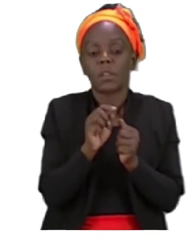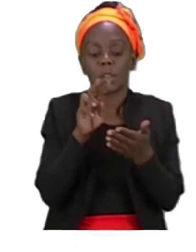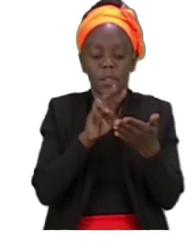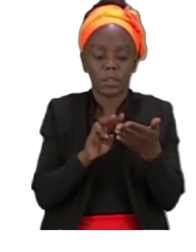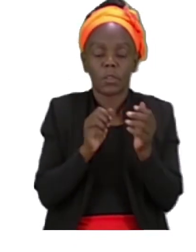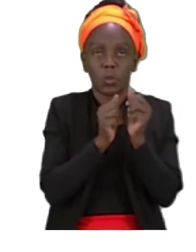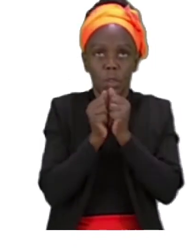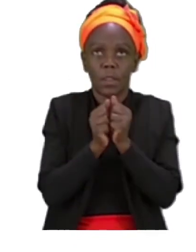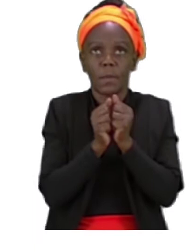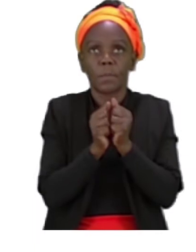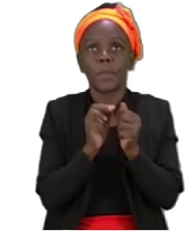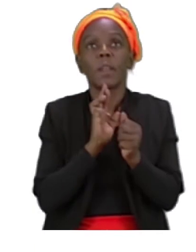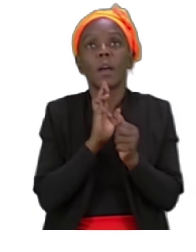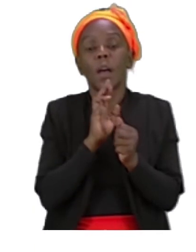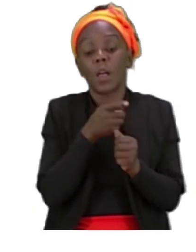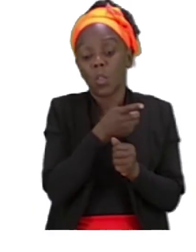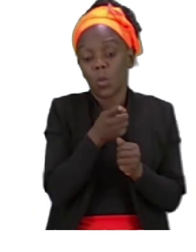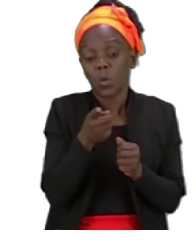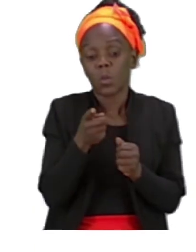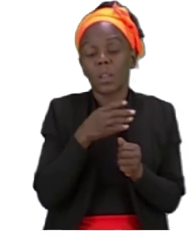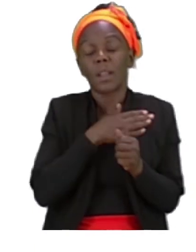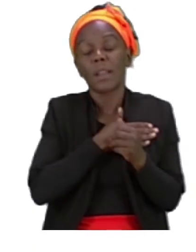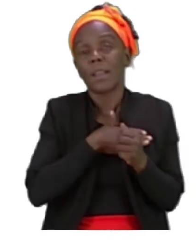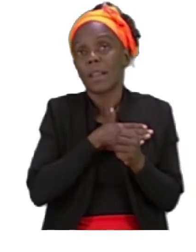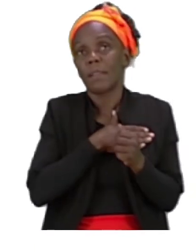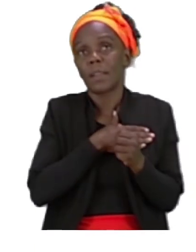Are those lovely kids dash?